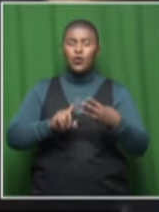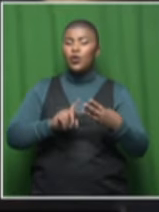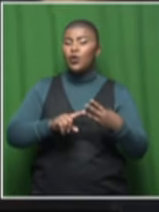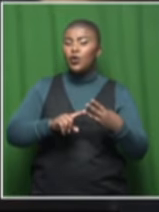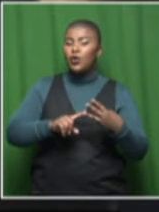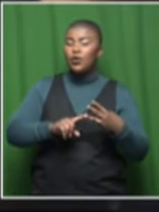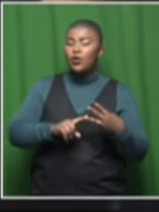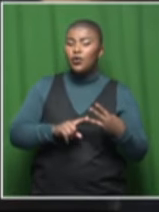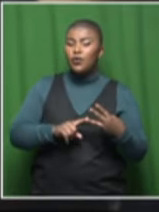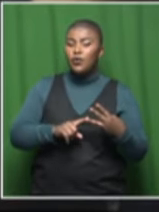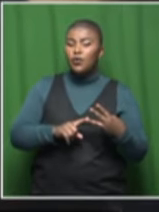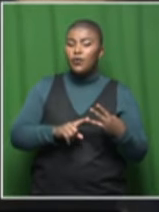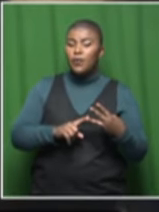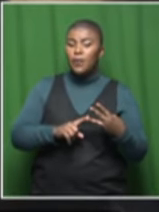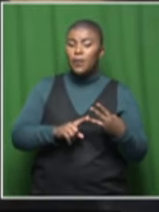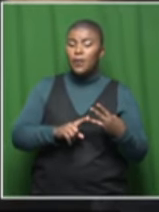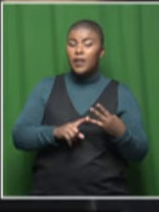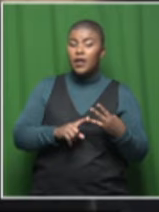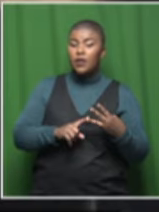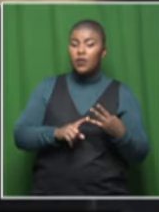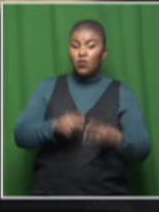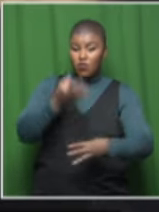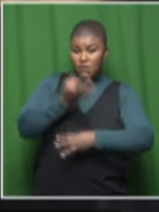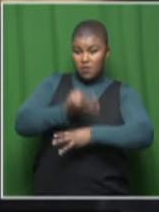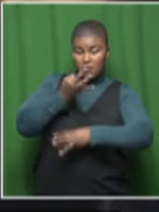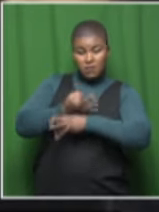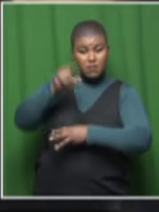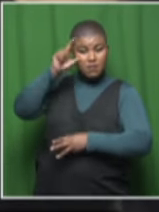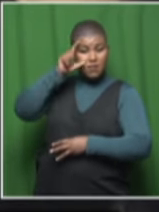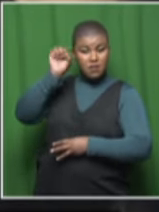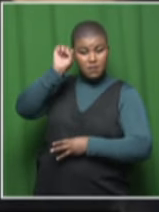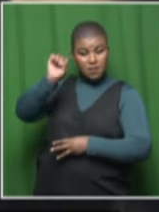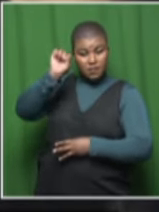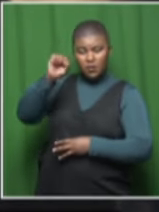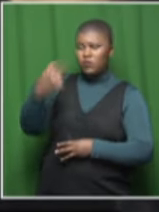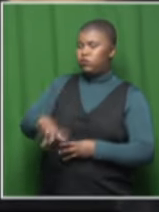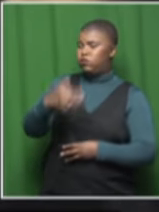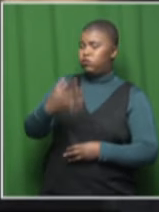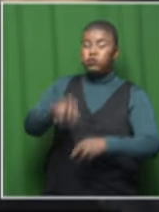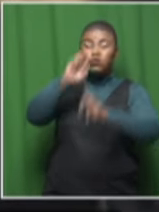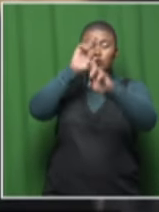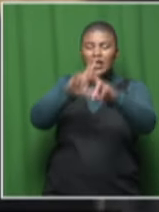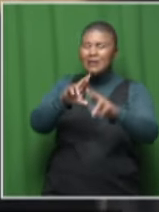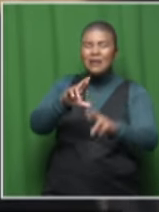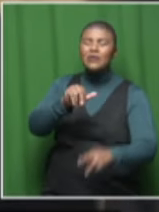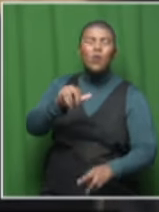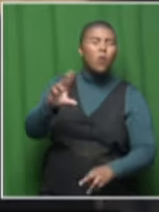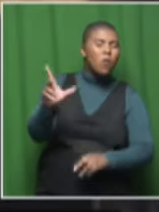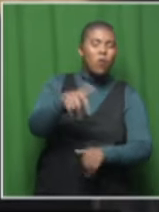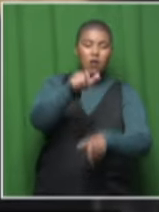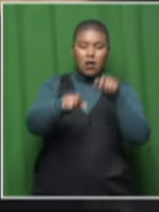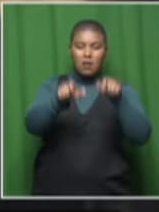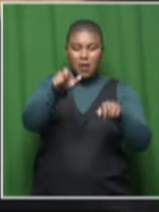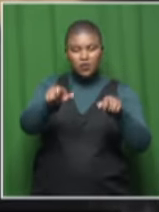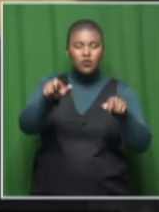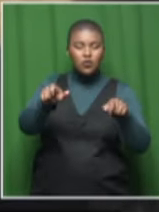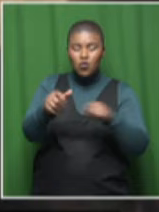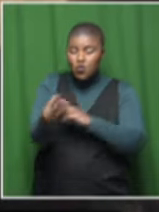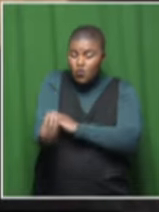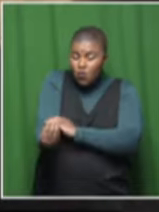futhi ubaba uPhindangene umntwana obehlonipha ngisho umntwana omncane, umone phakamisa